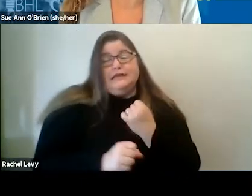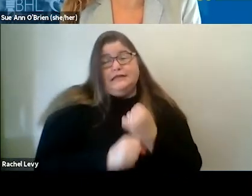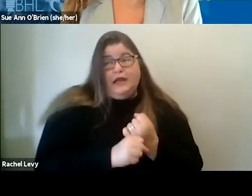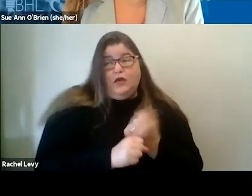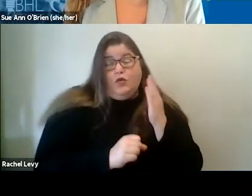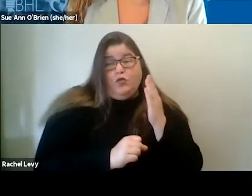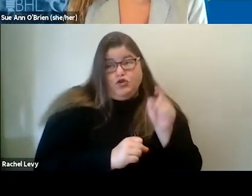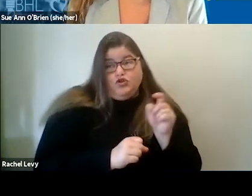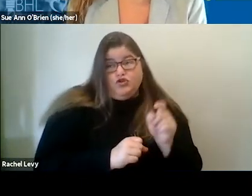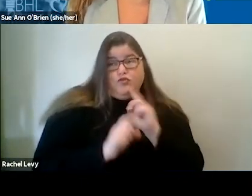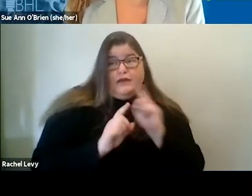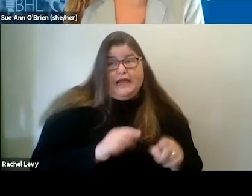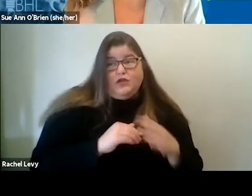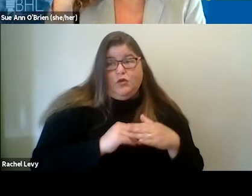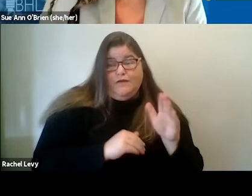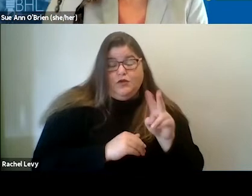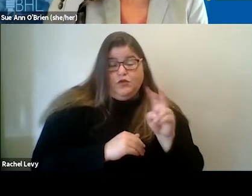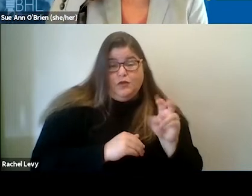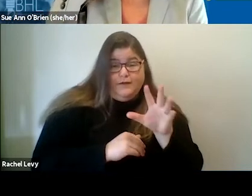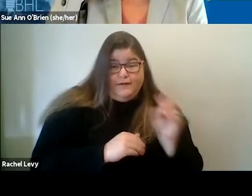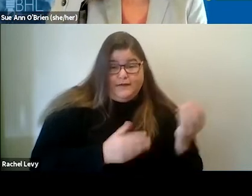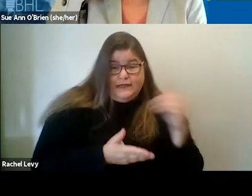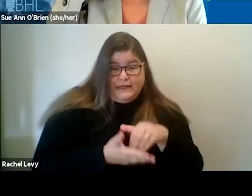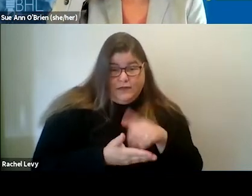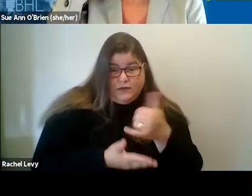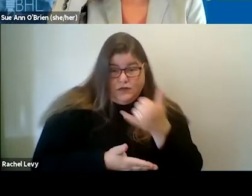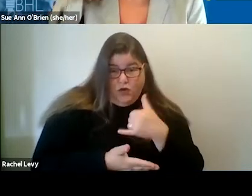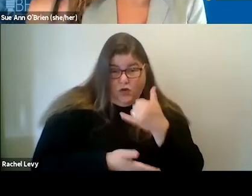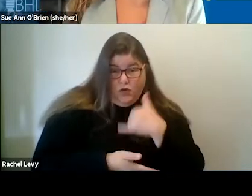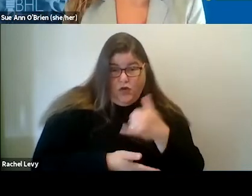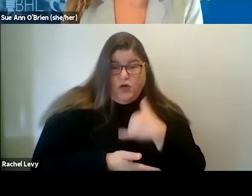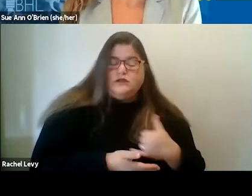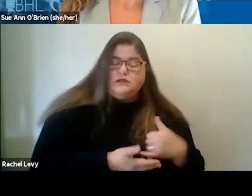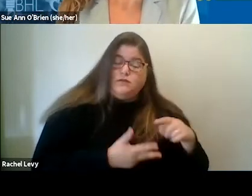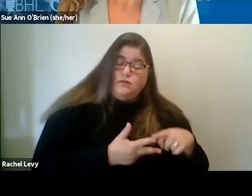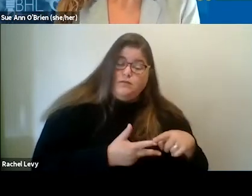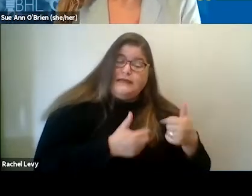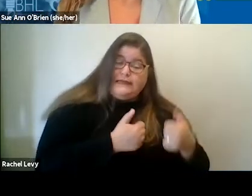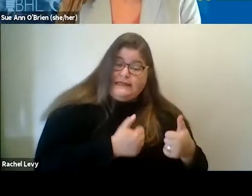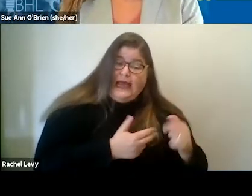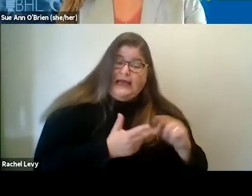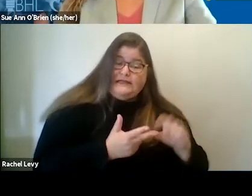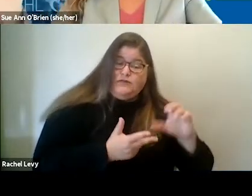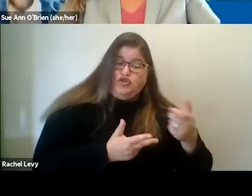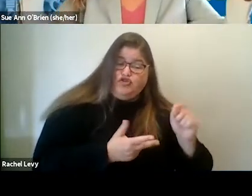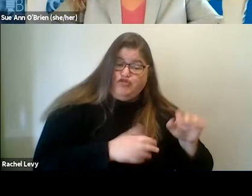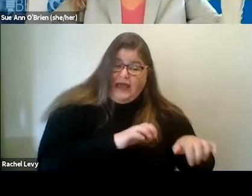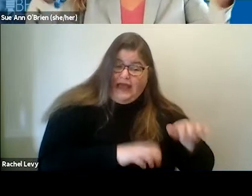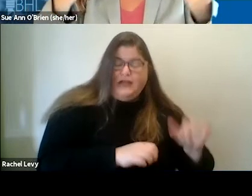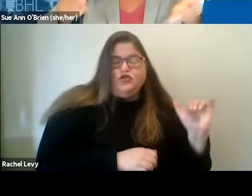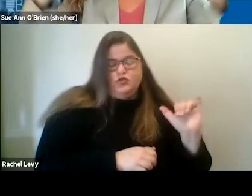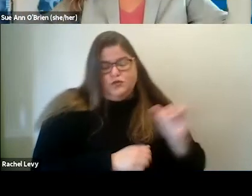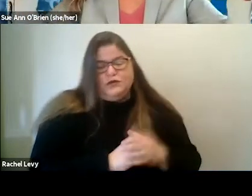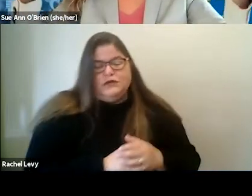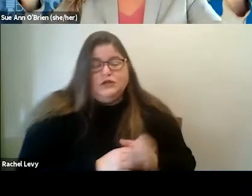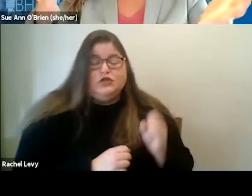than 250,000 calls. We do text and chat as well. But you know what